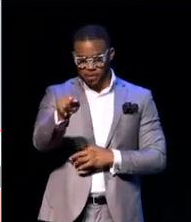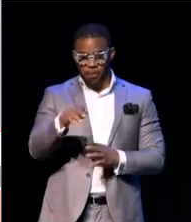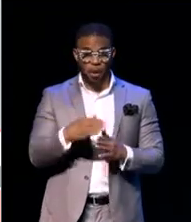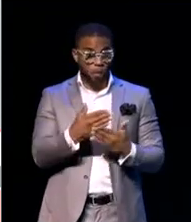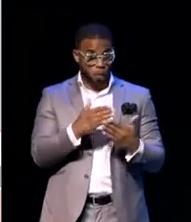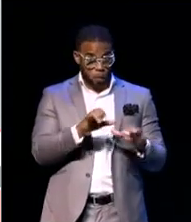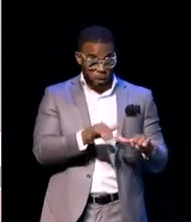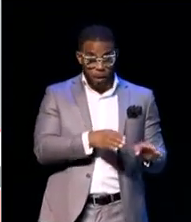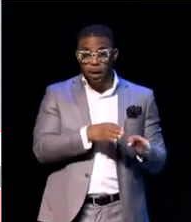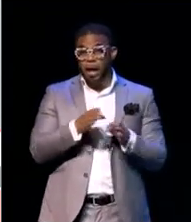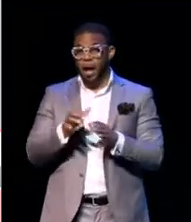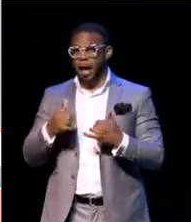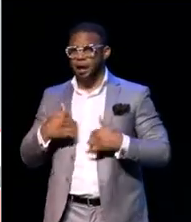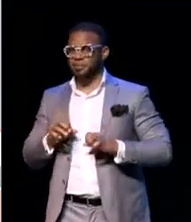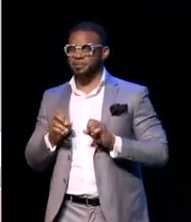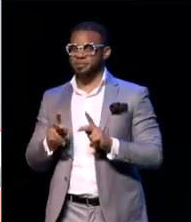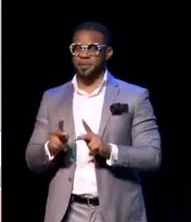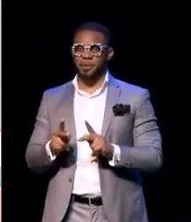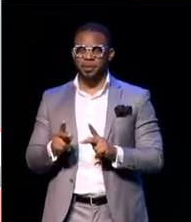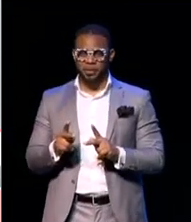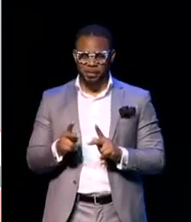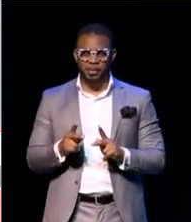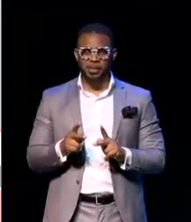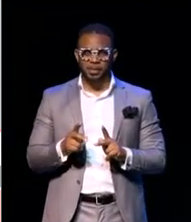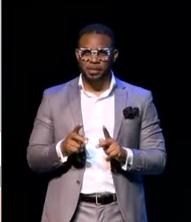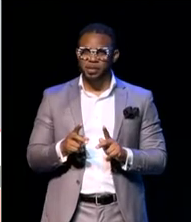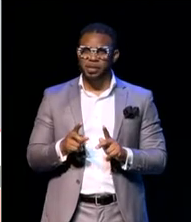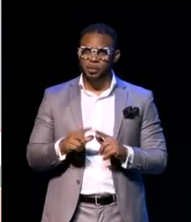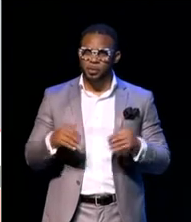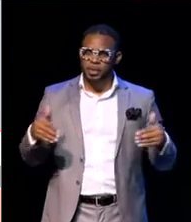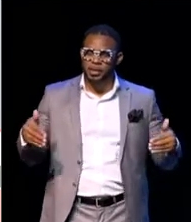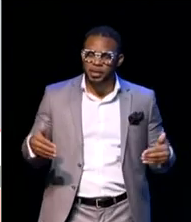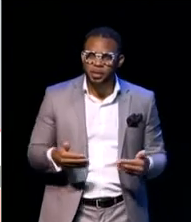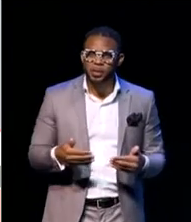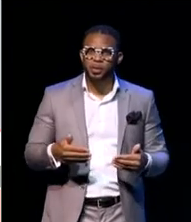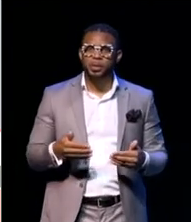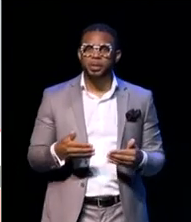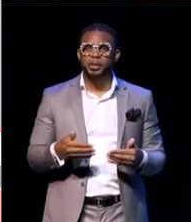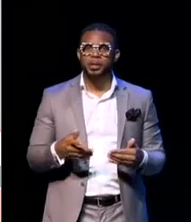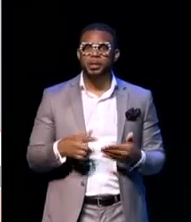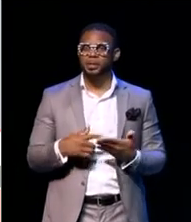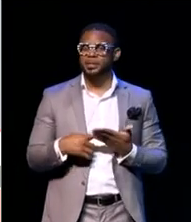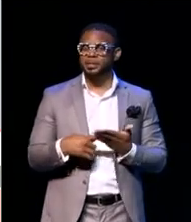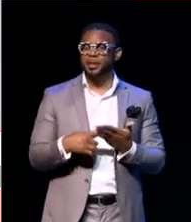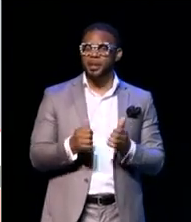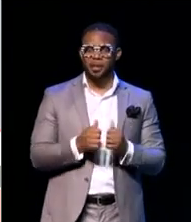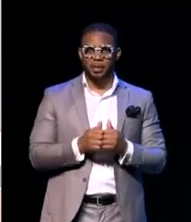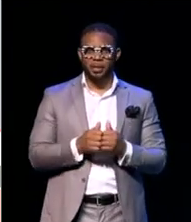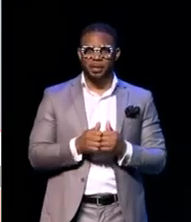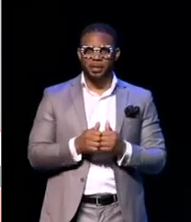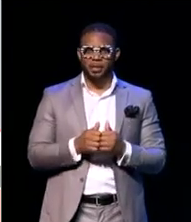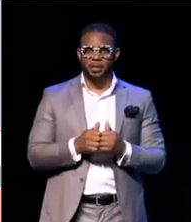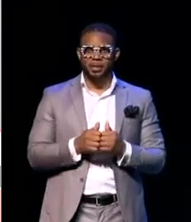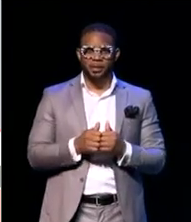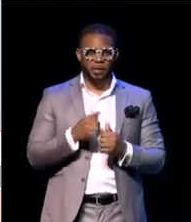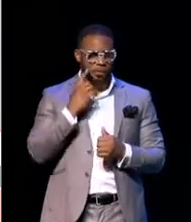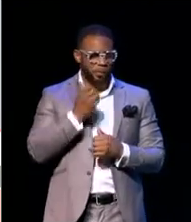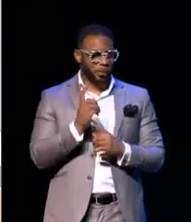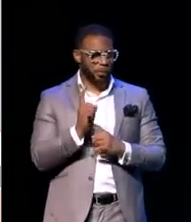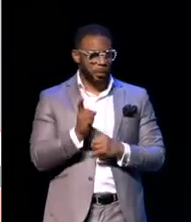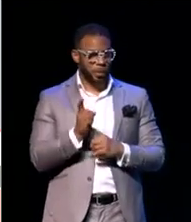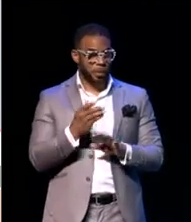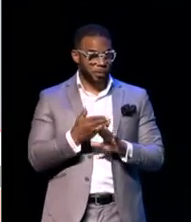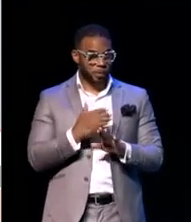we do that, I have the opportunity to introduce and to chat with for a few